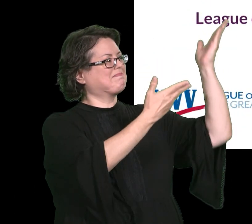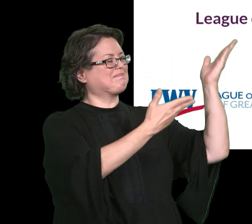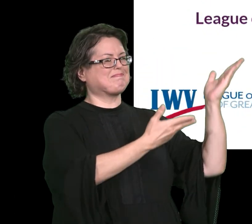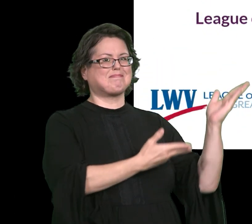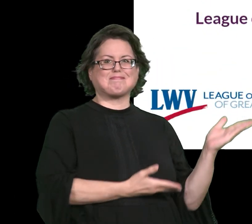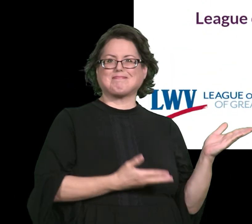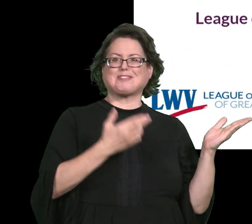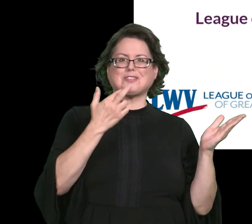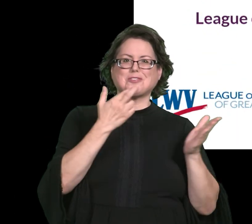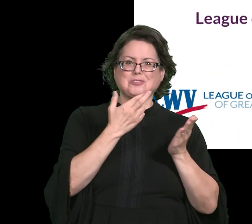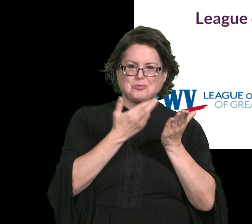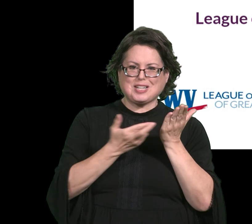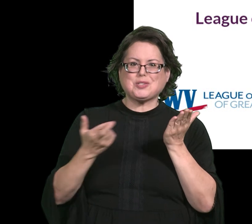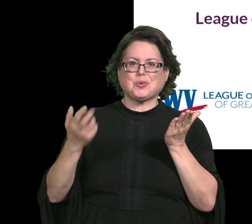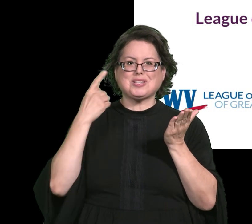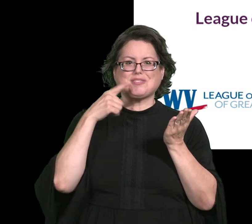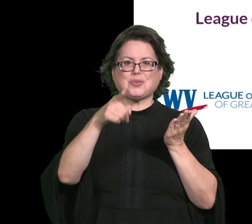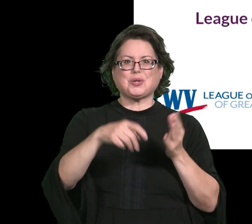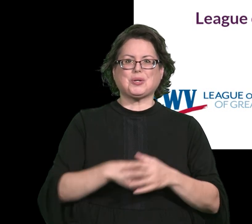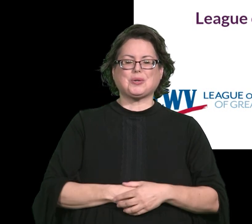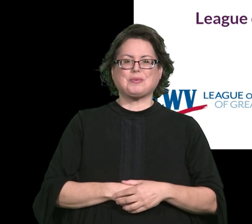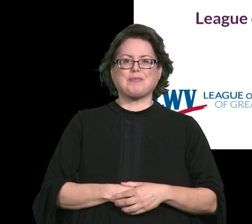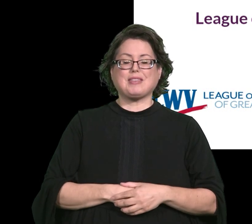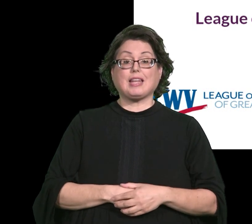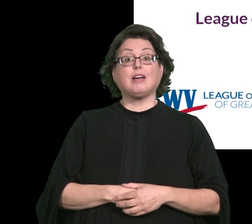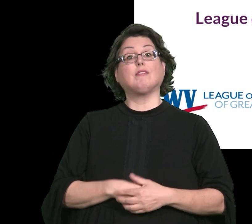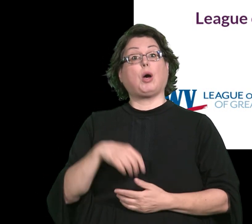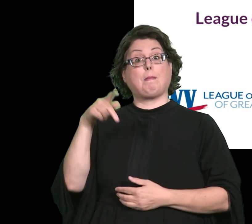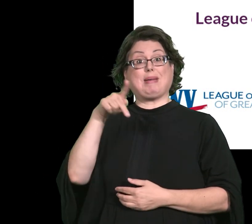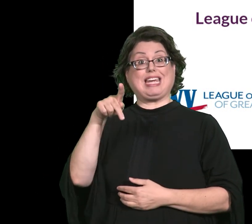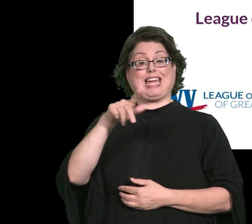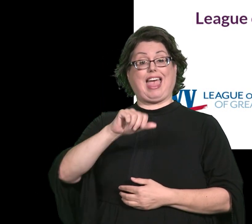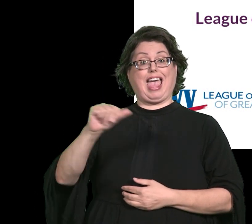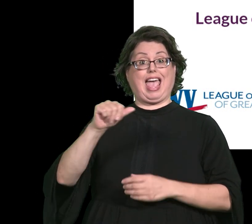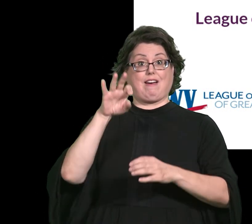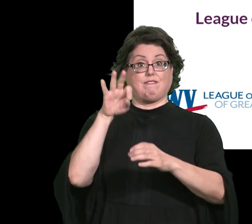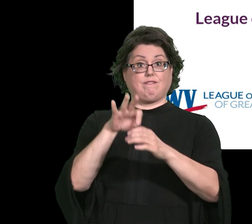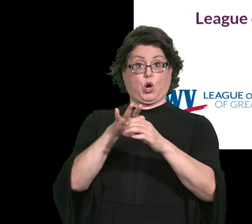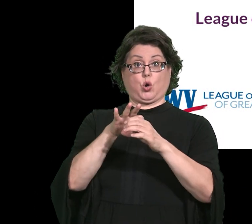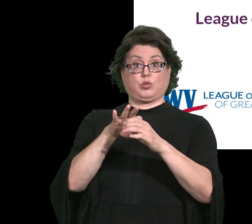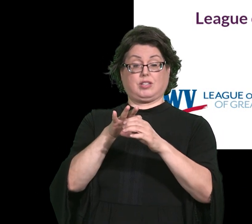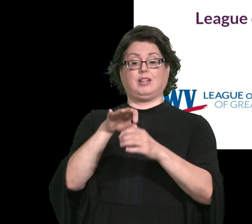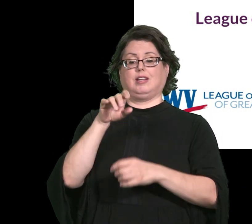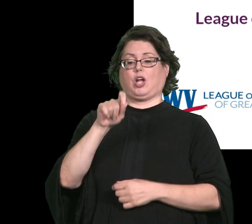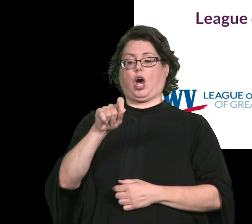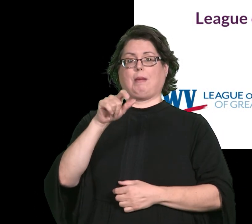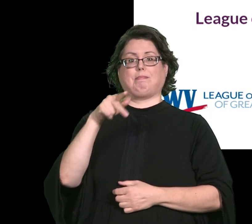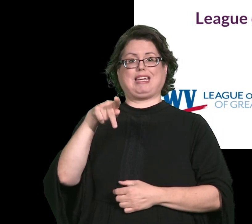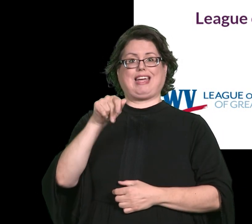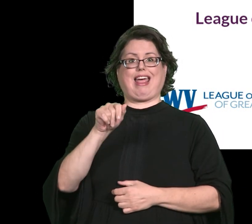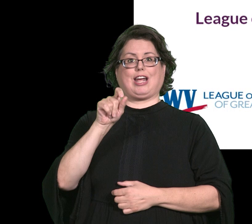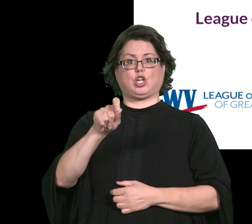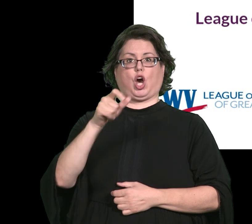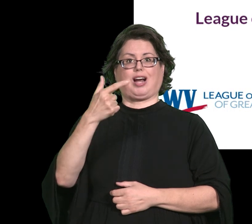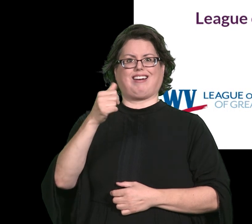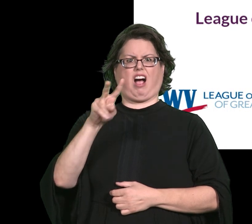Now, here are our sources and resources. Pennsylvania's one-stop shop for voters is